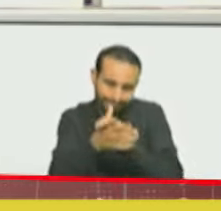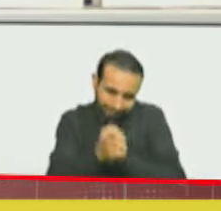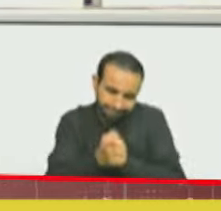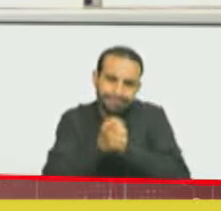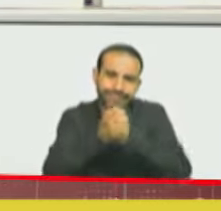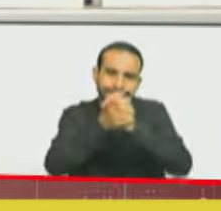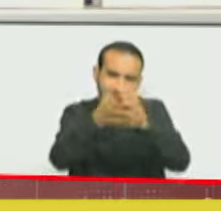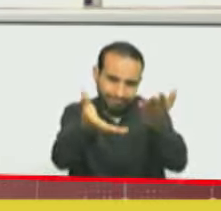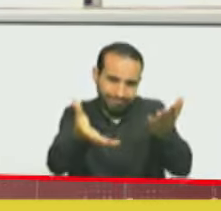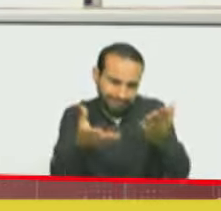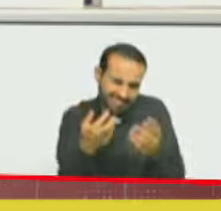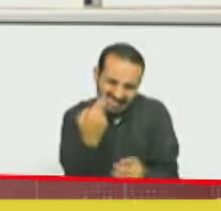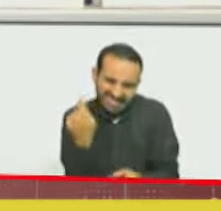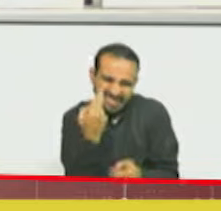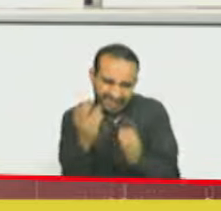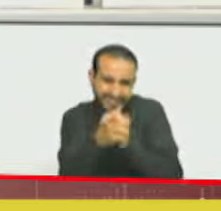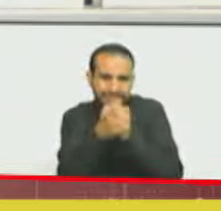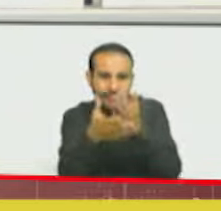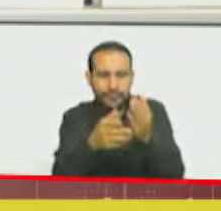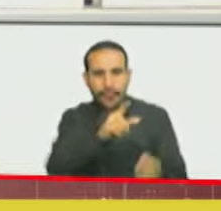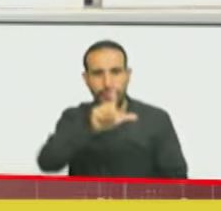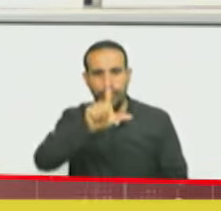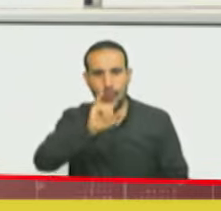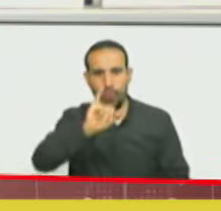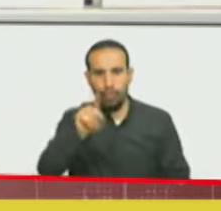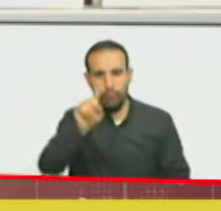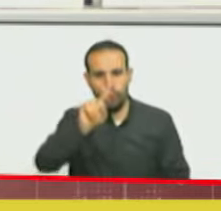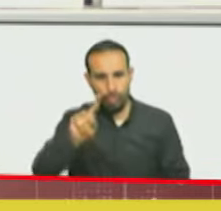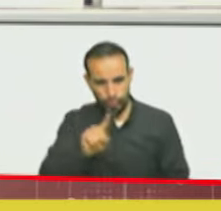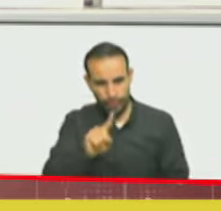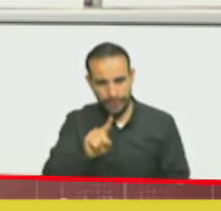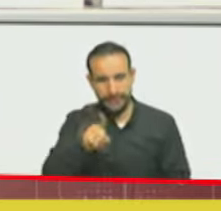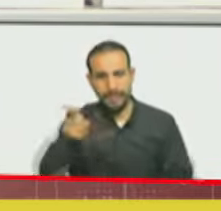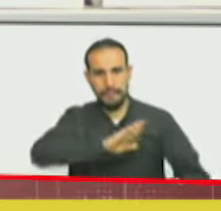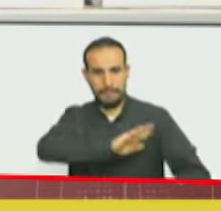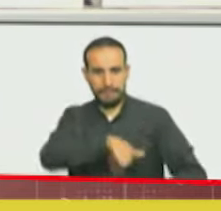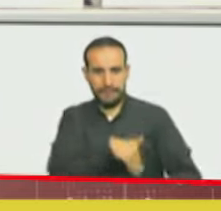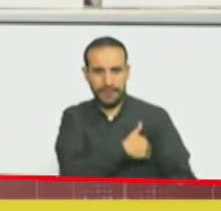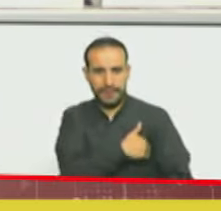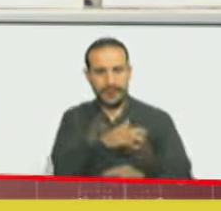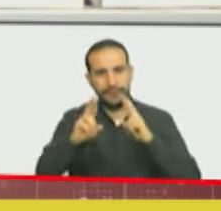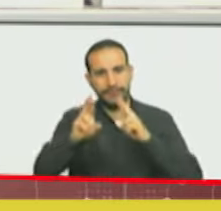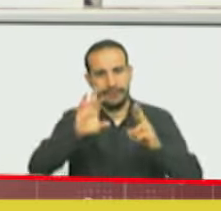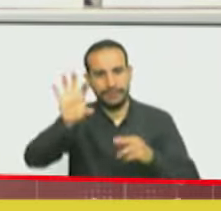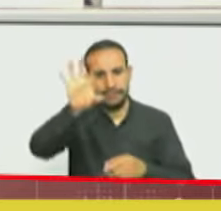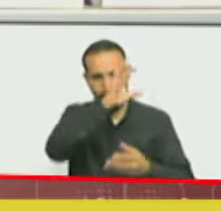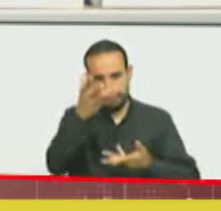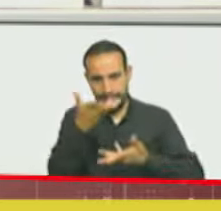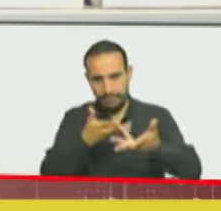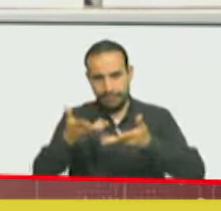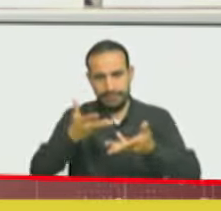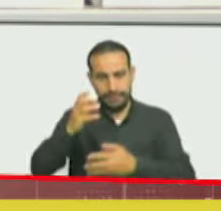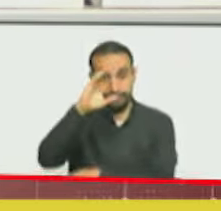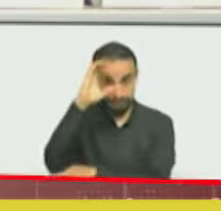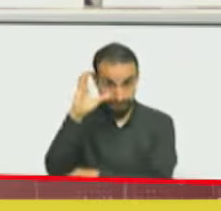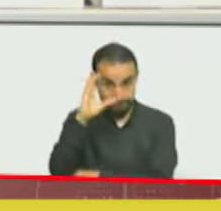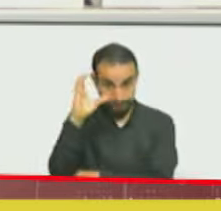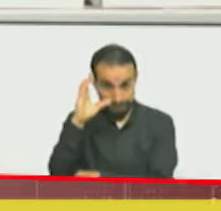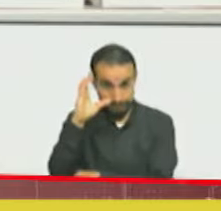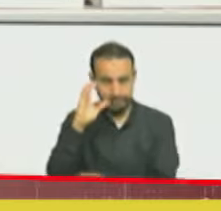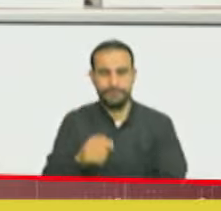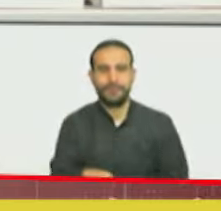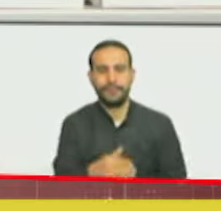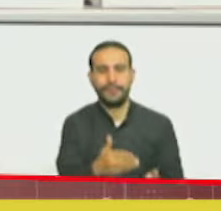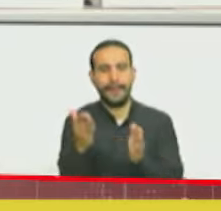of versions and generated debates in relation to reduce